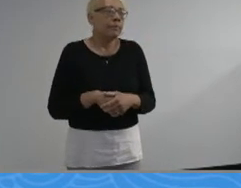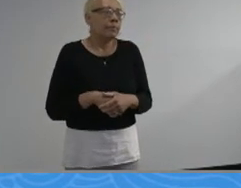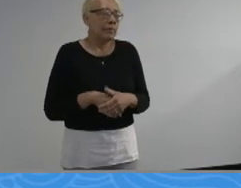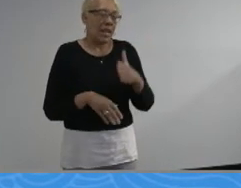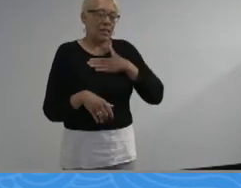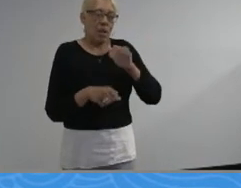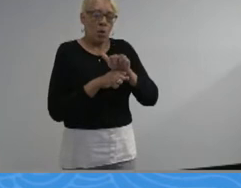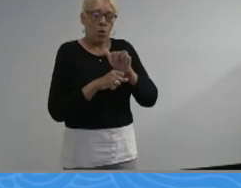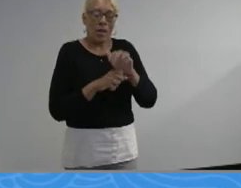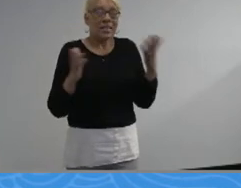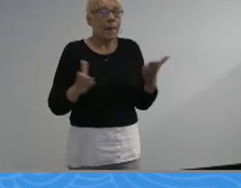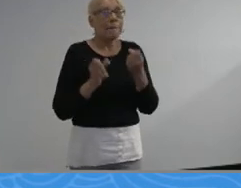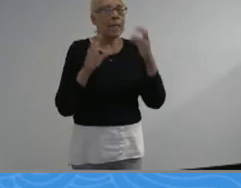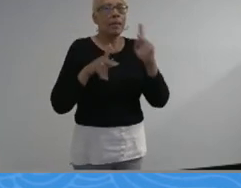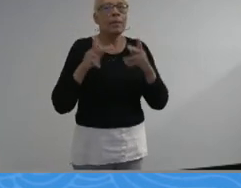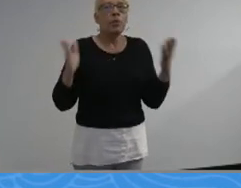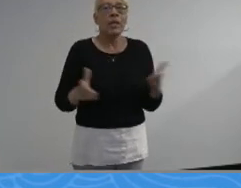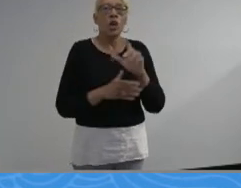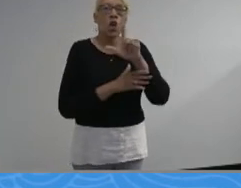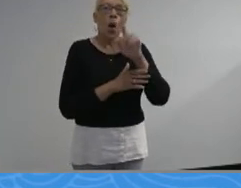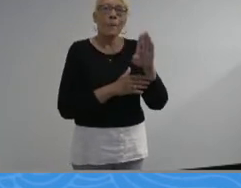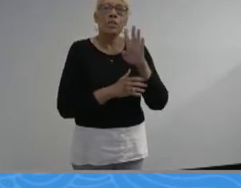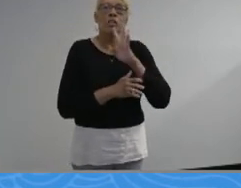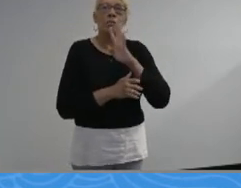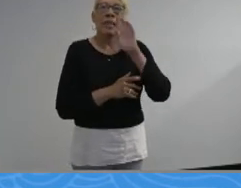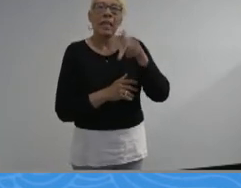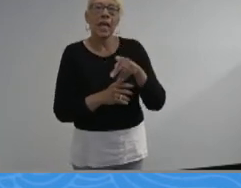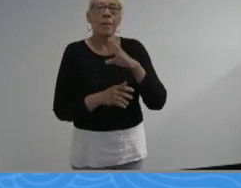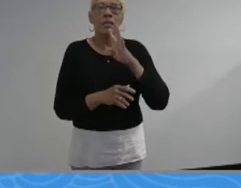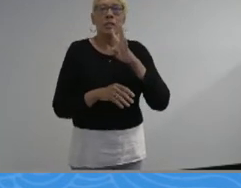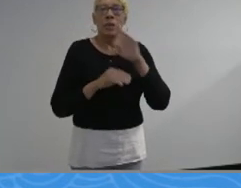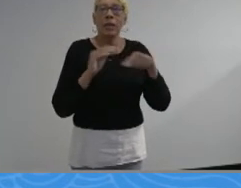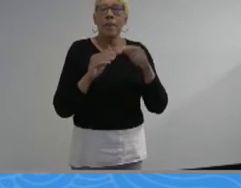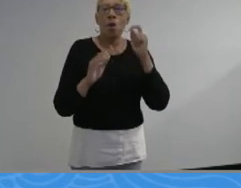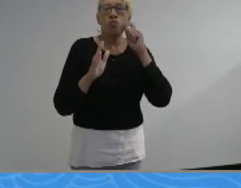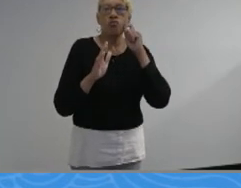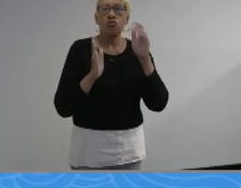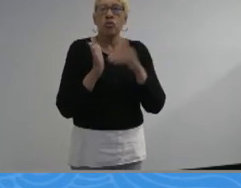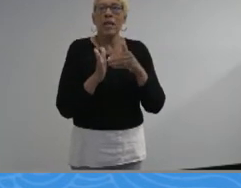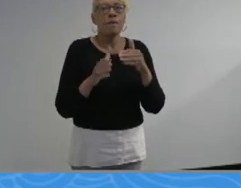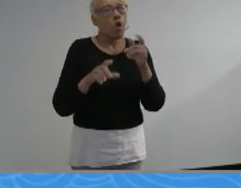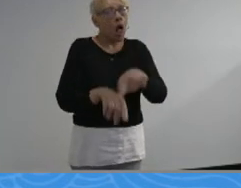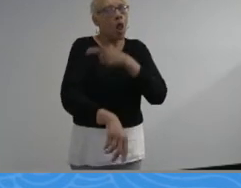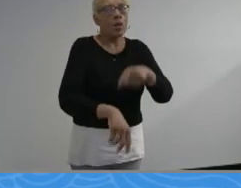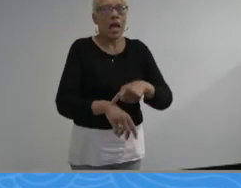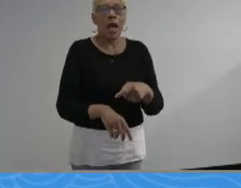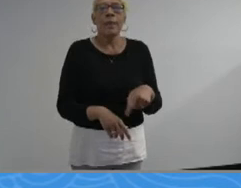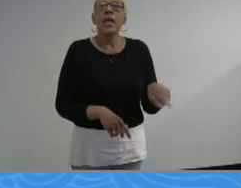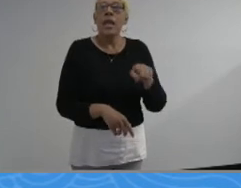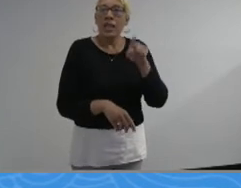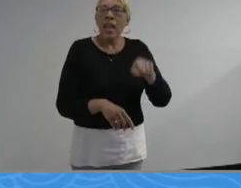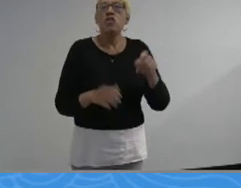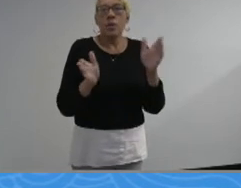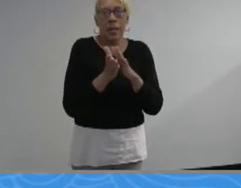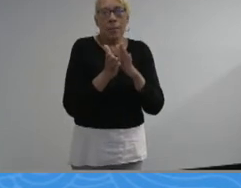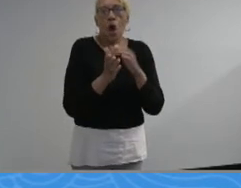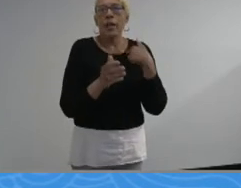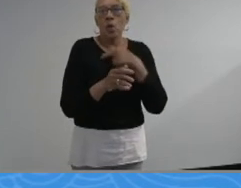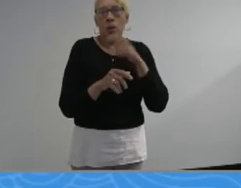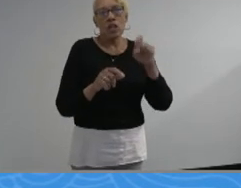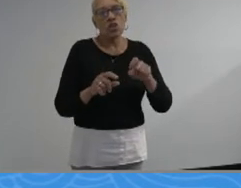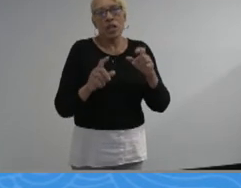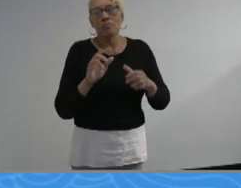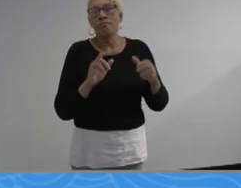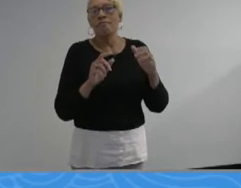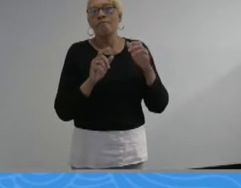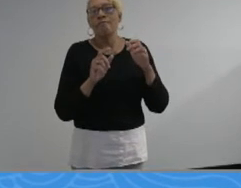there are lots of folks in Long Beach who have been speaking up and speaking out against racism for a long time, and they should be applauded and we should champion those